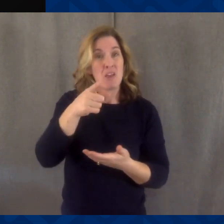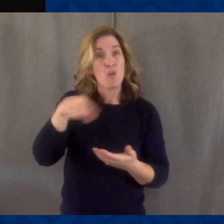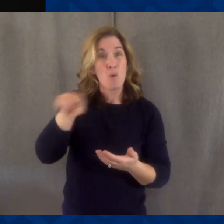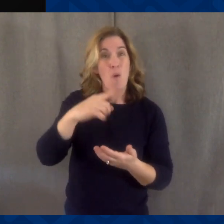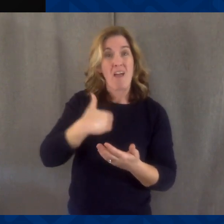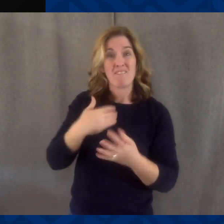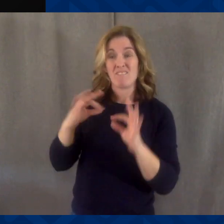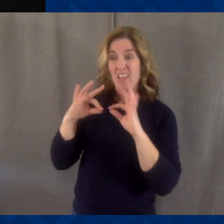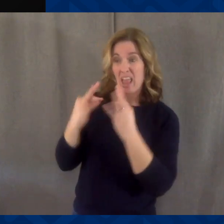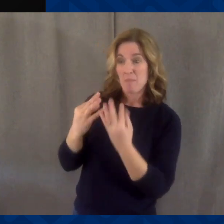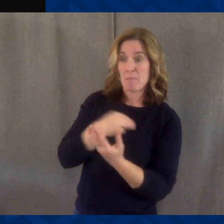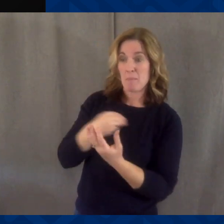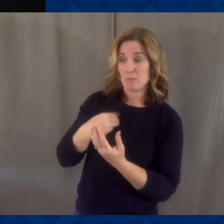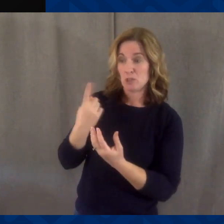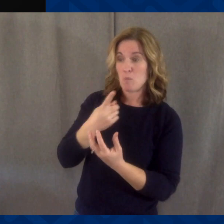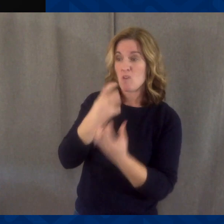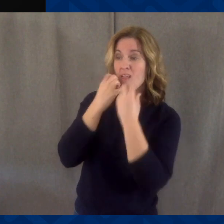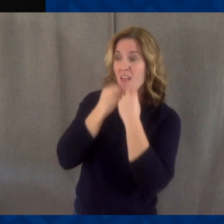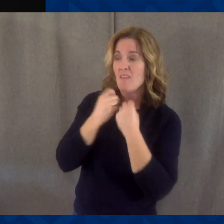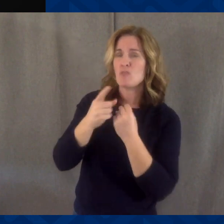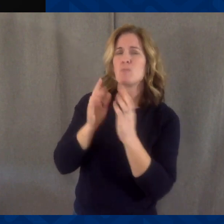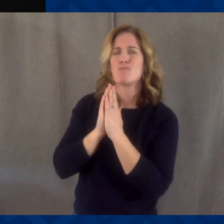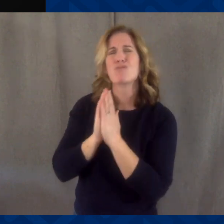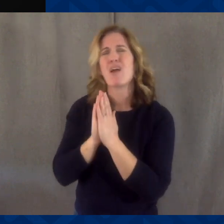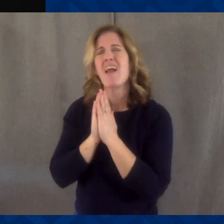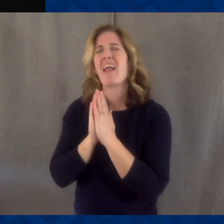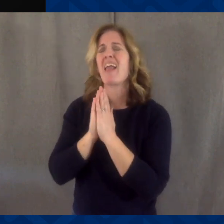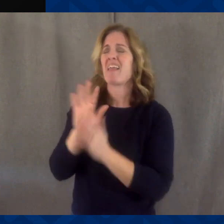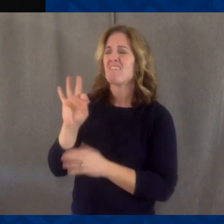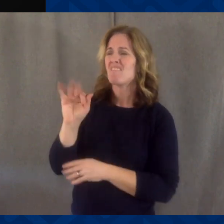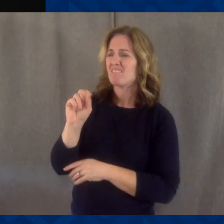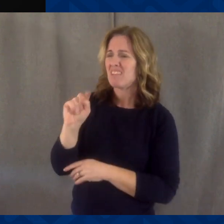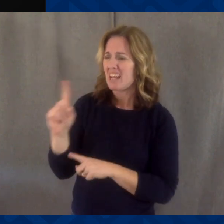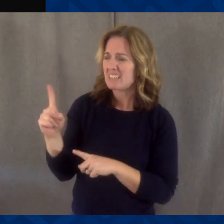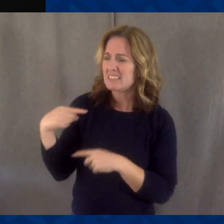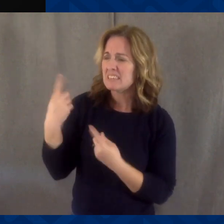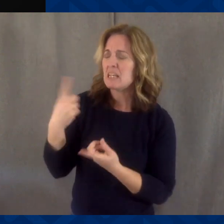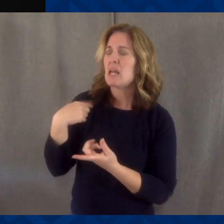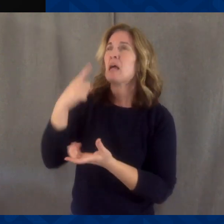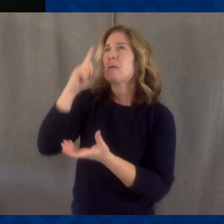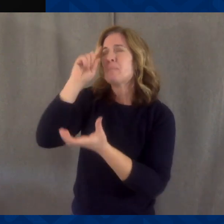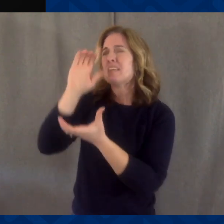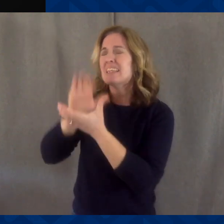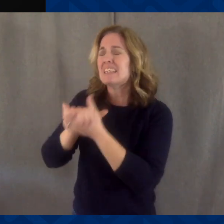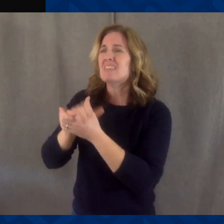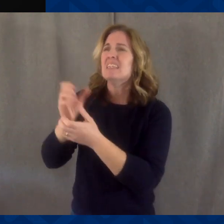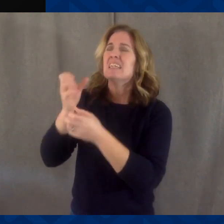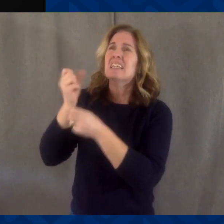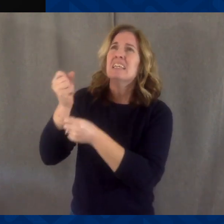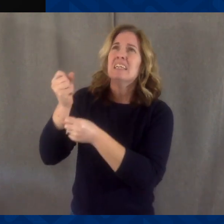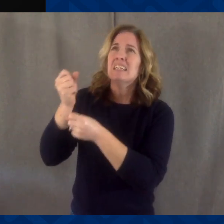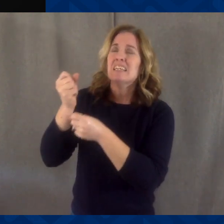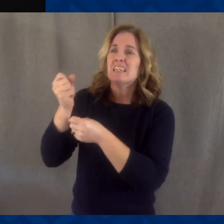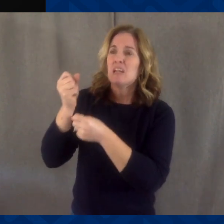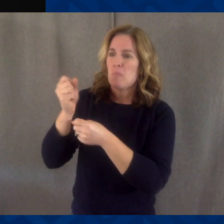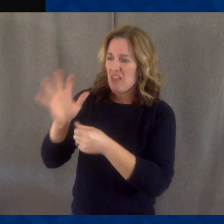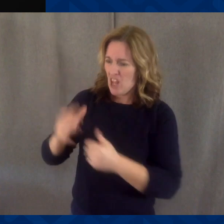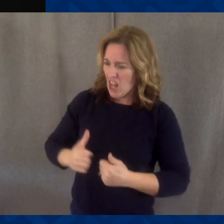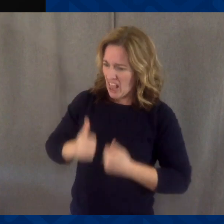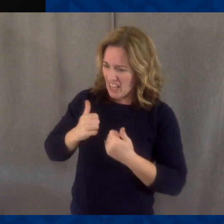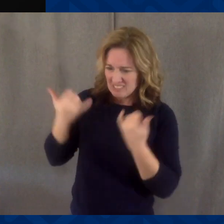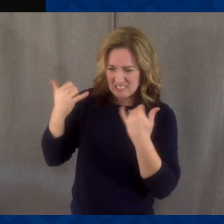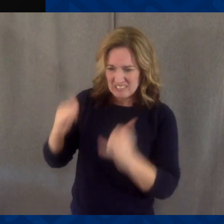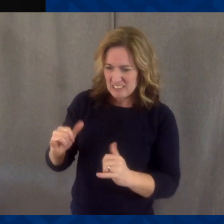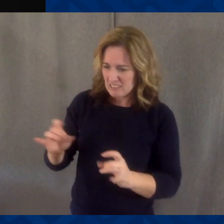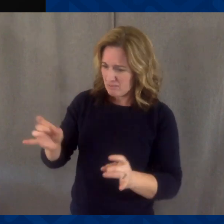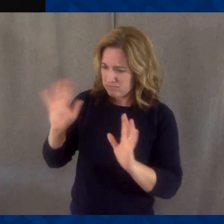praying that they would encounter God. You've been praying, you've been fasting, you've been believing, but still they throw their lives away and here you are getting ready to throw in the